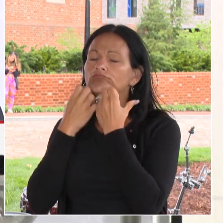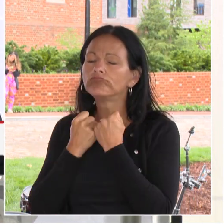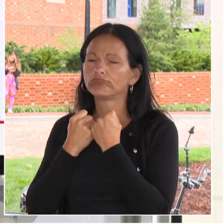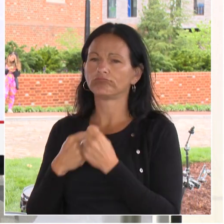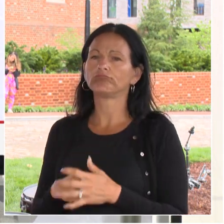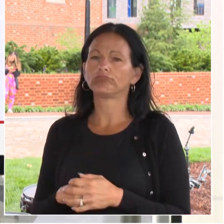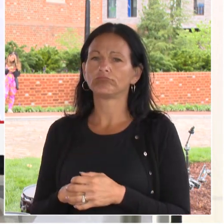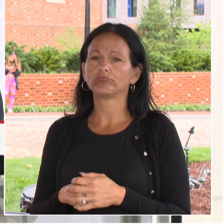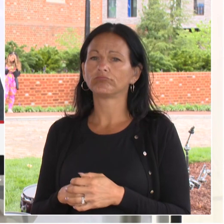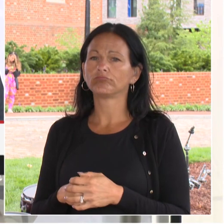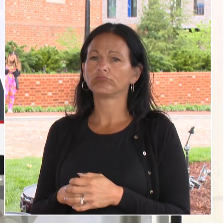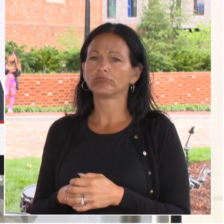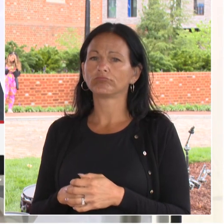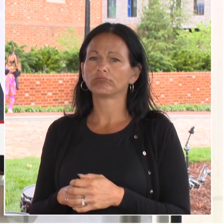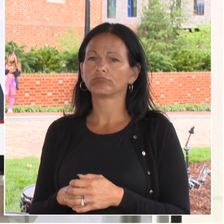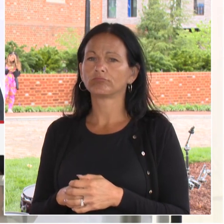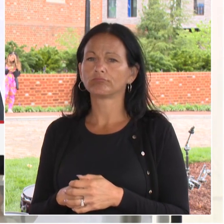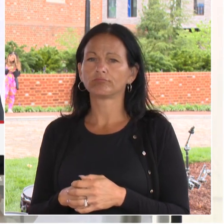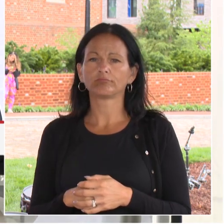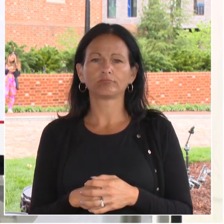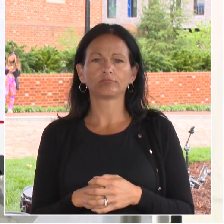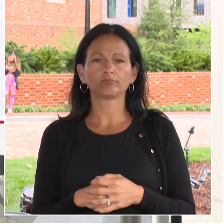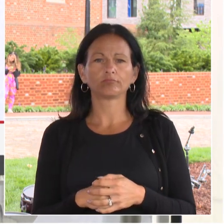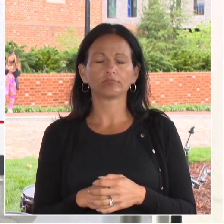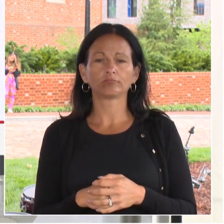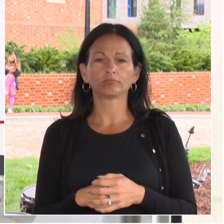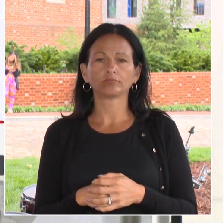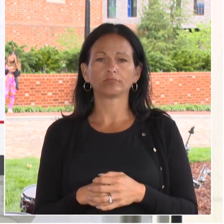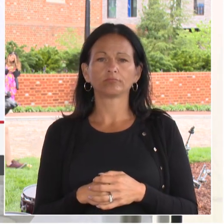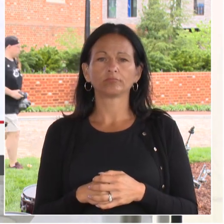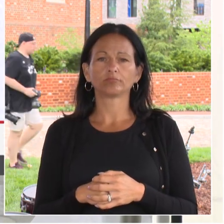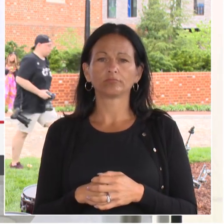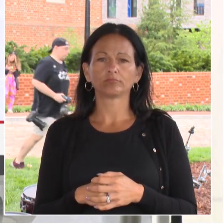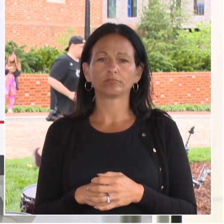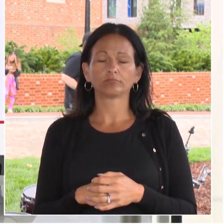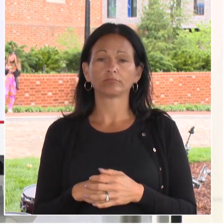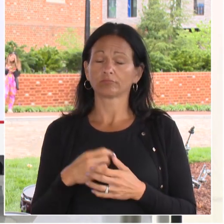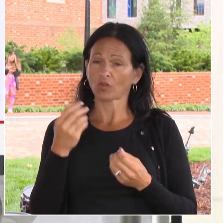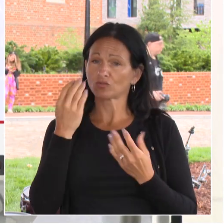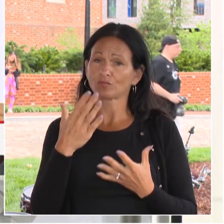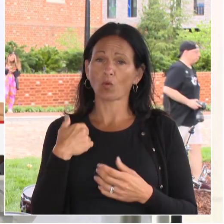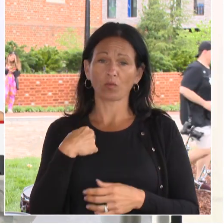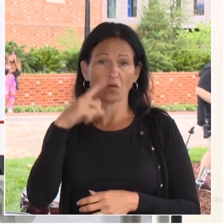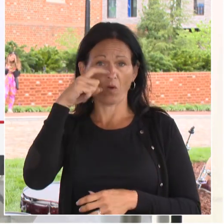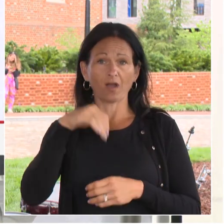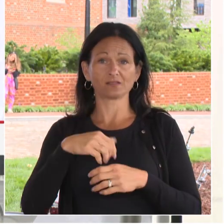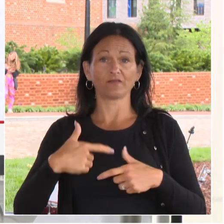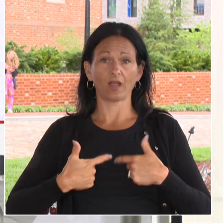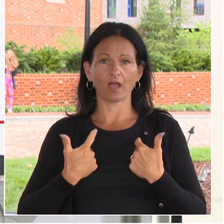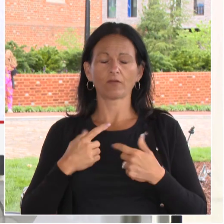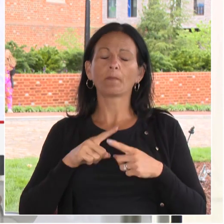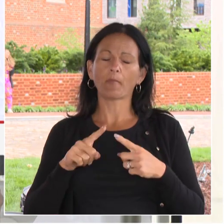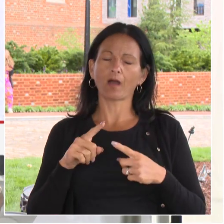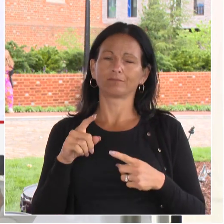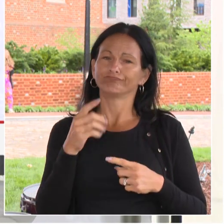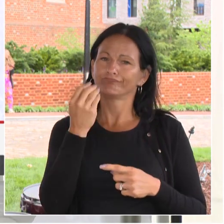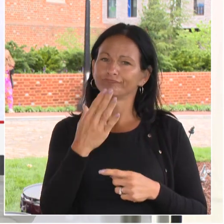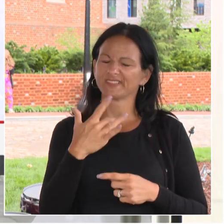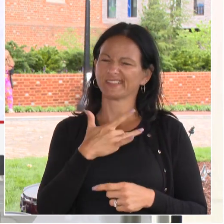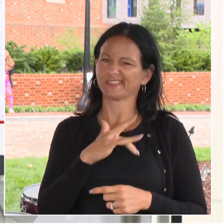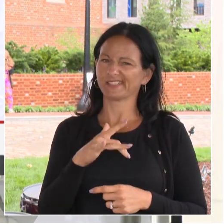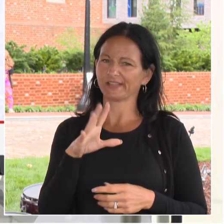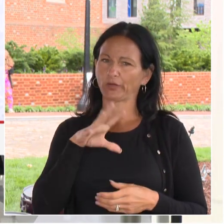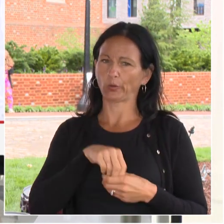within our lives, our country, and for that matter, the world, there is a fragility, but it's a fragility that is full of such